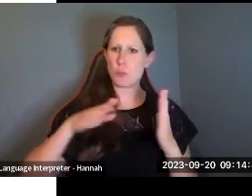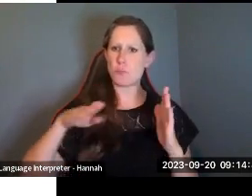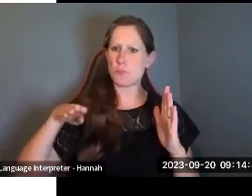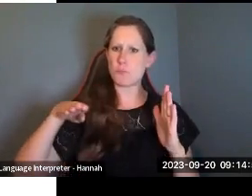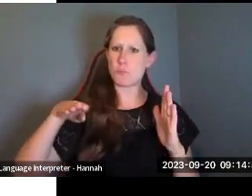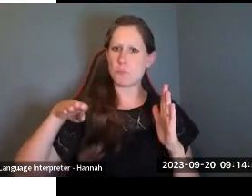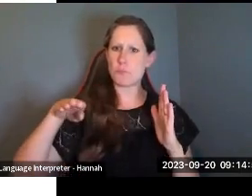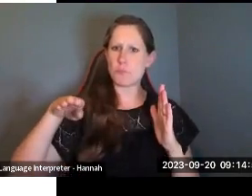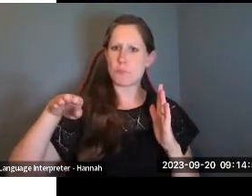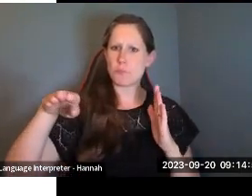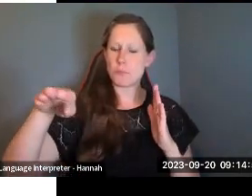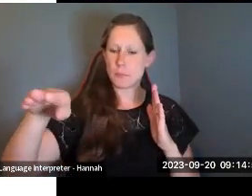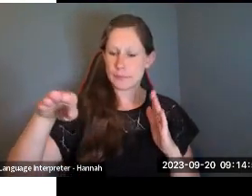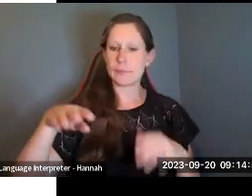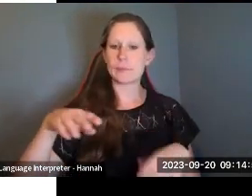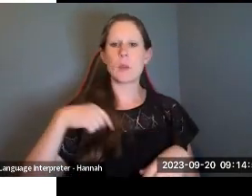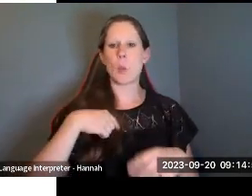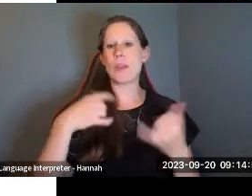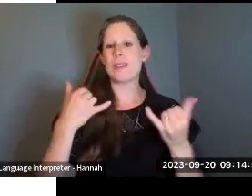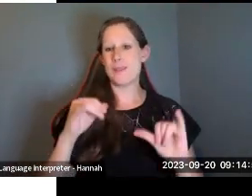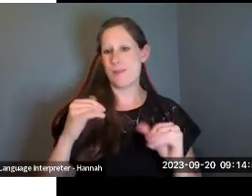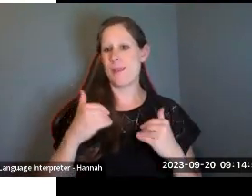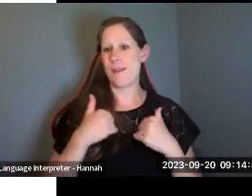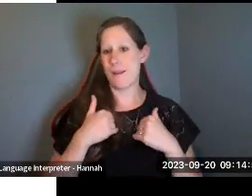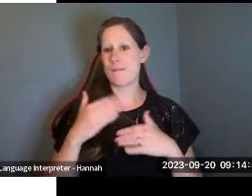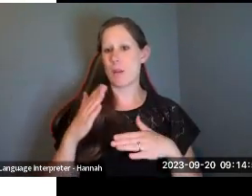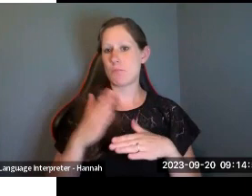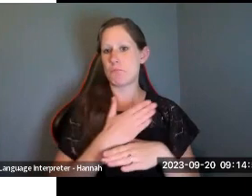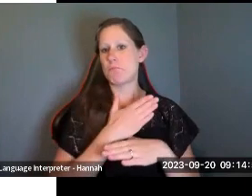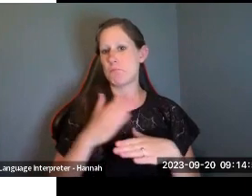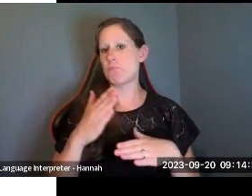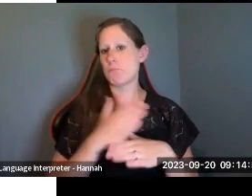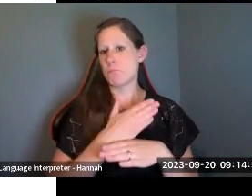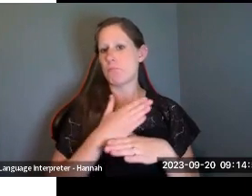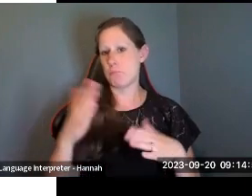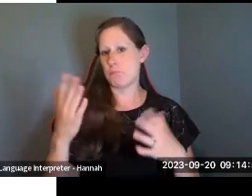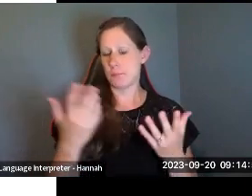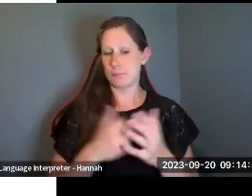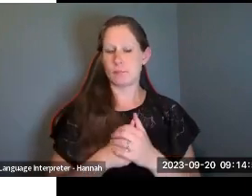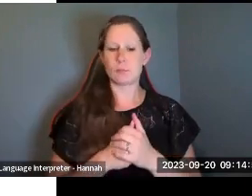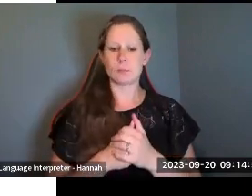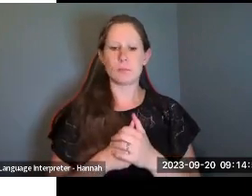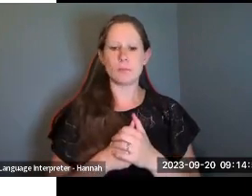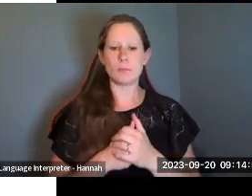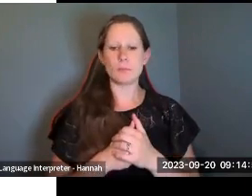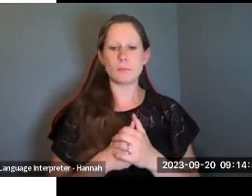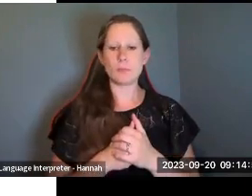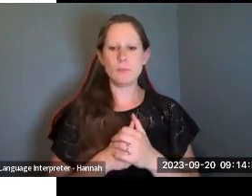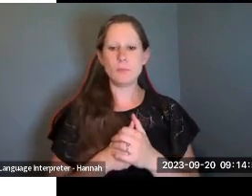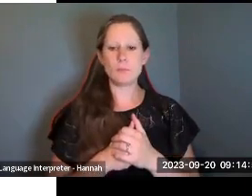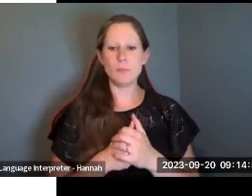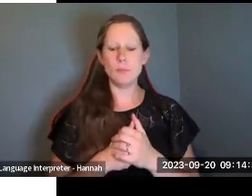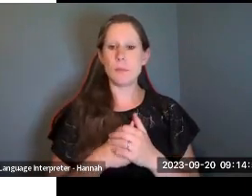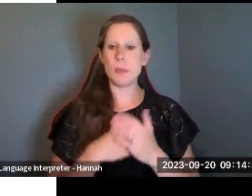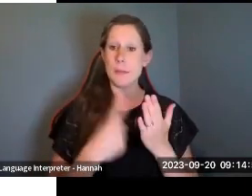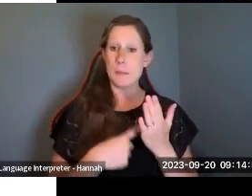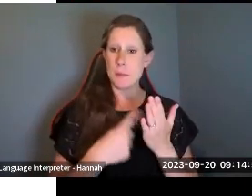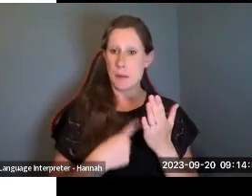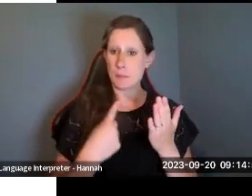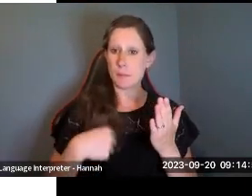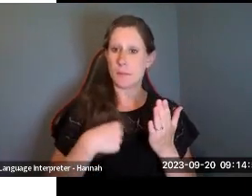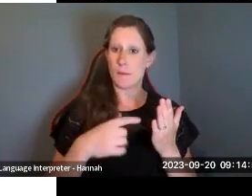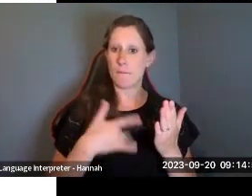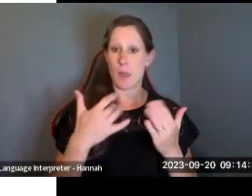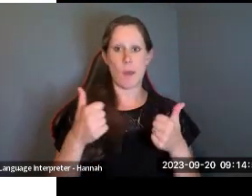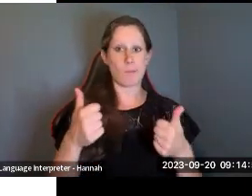operate along a continuum. And that continuum can be from feeling really well